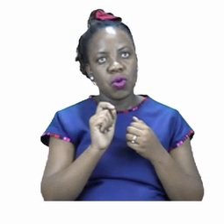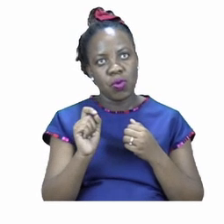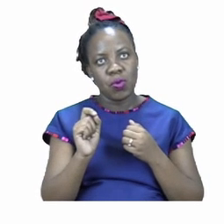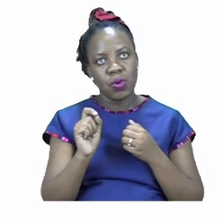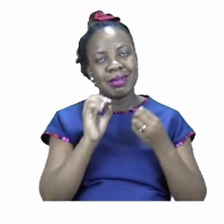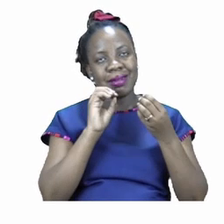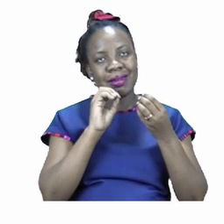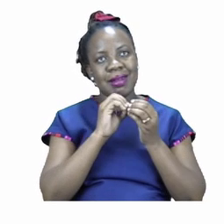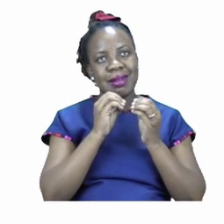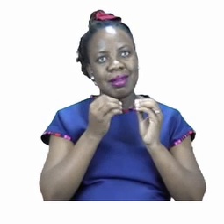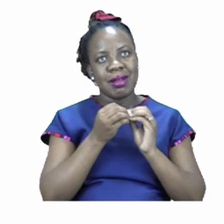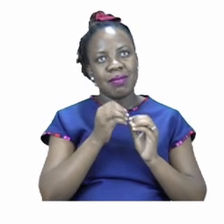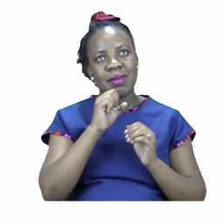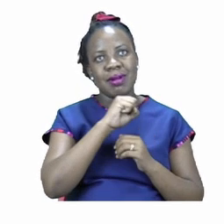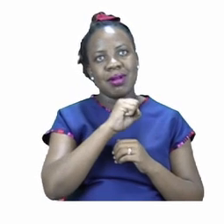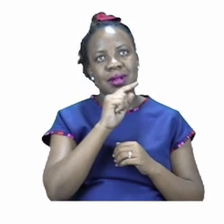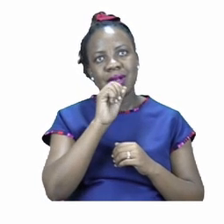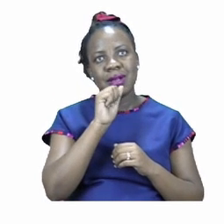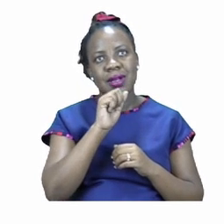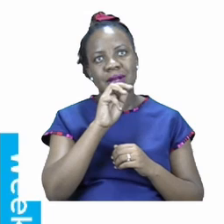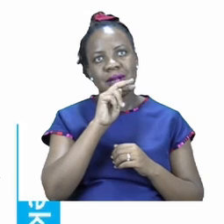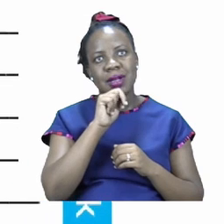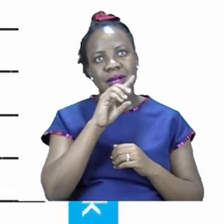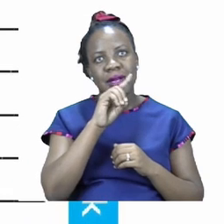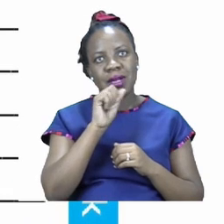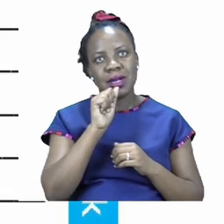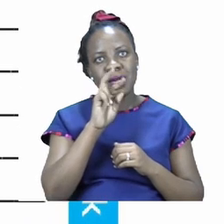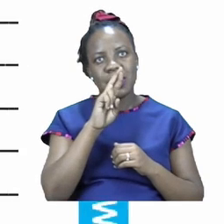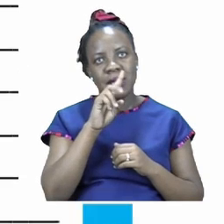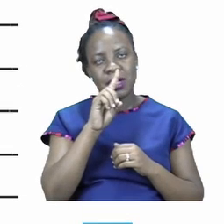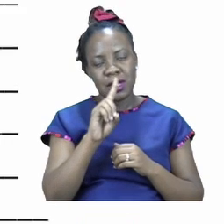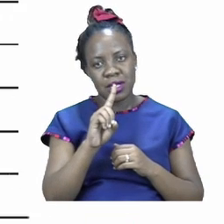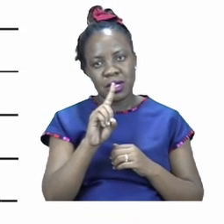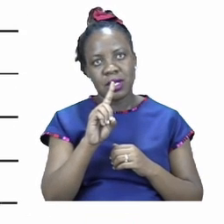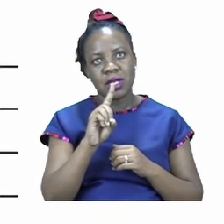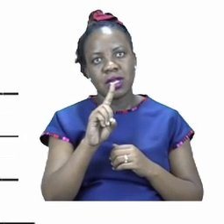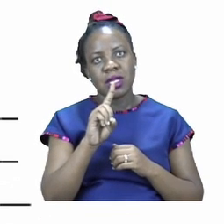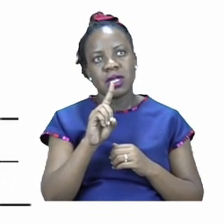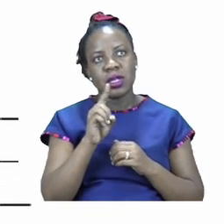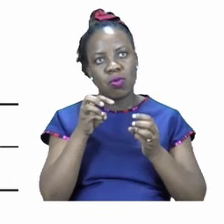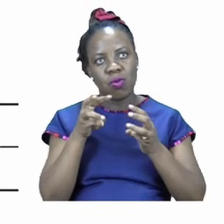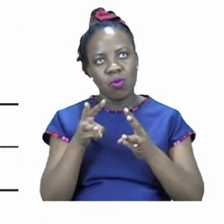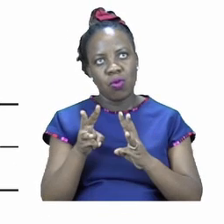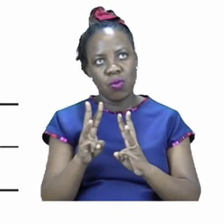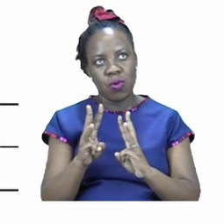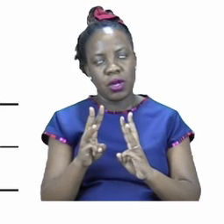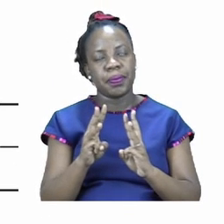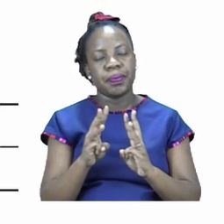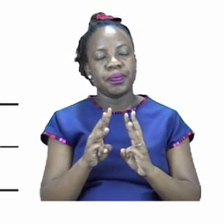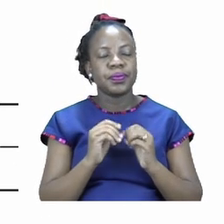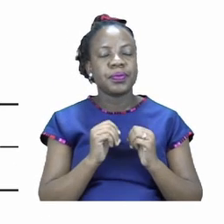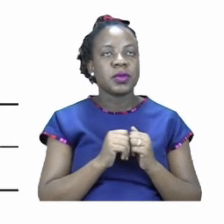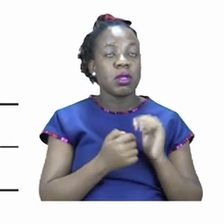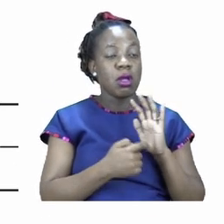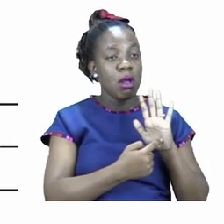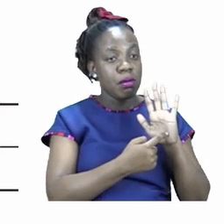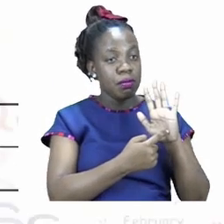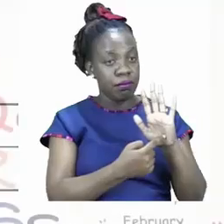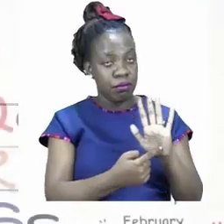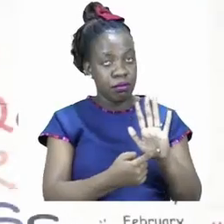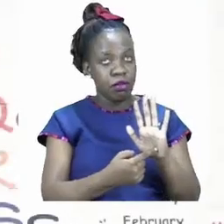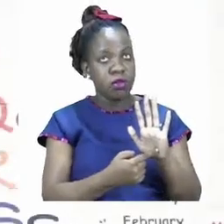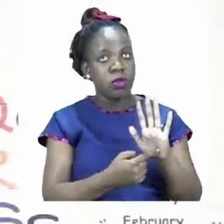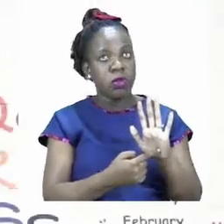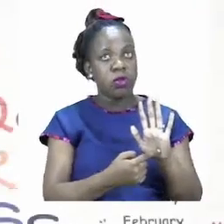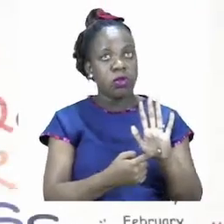one together. Now the first one that we have is on the board. We have the one where